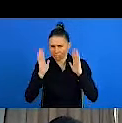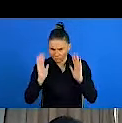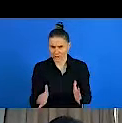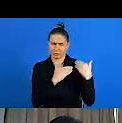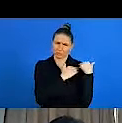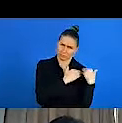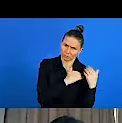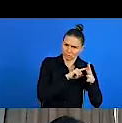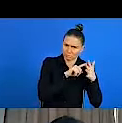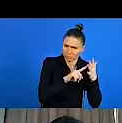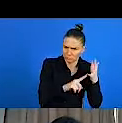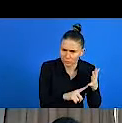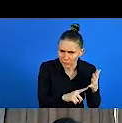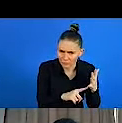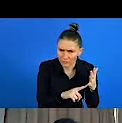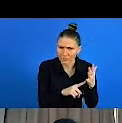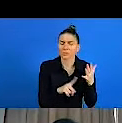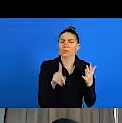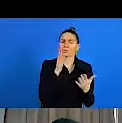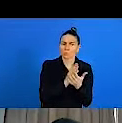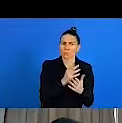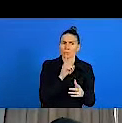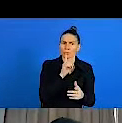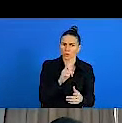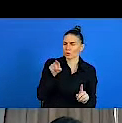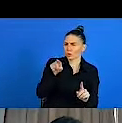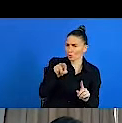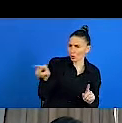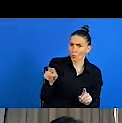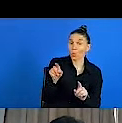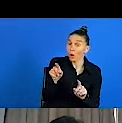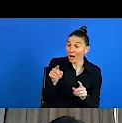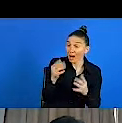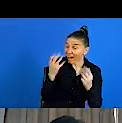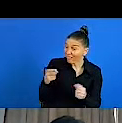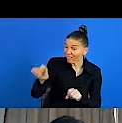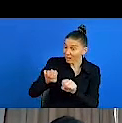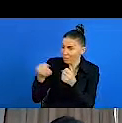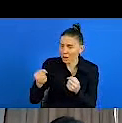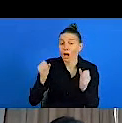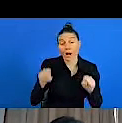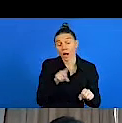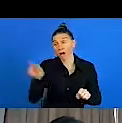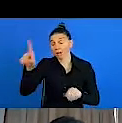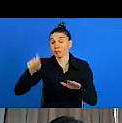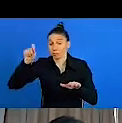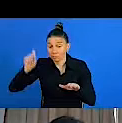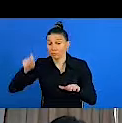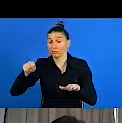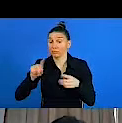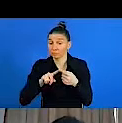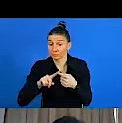that mitigation measures are put in place. Secondly is that the standards on labor and working conditions